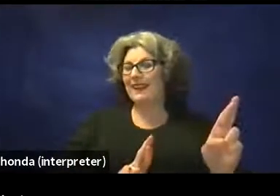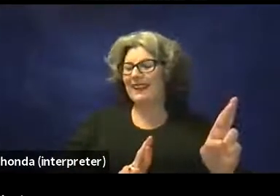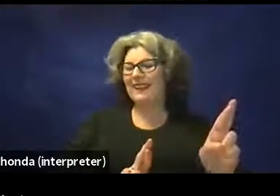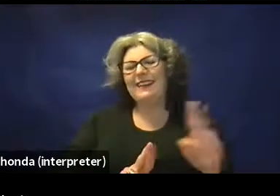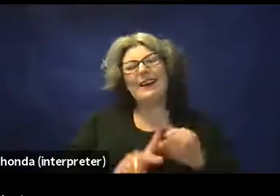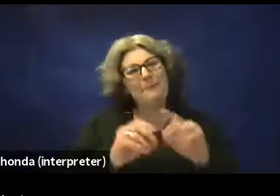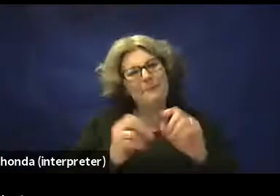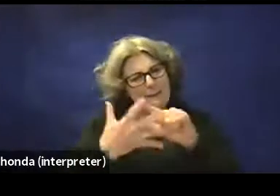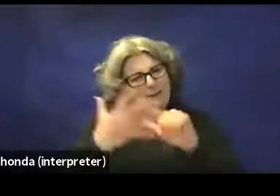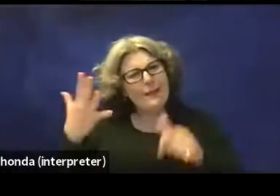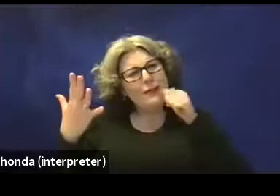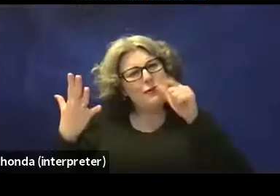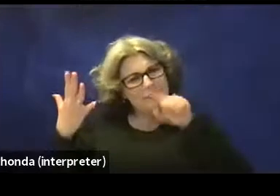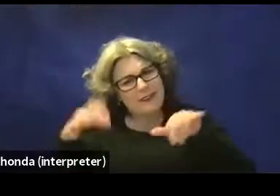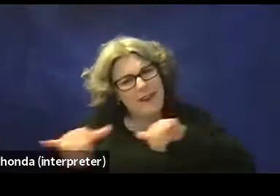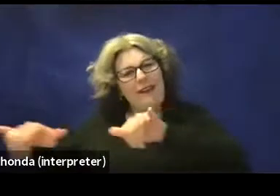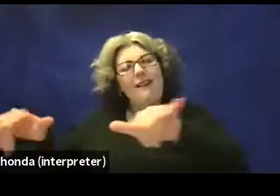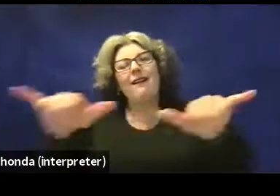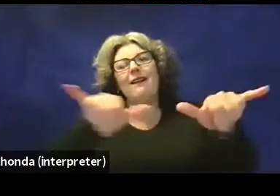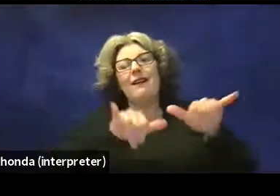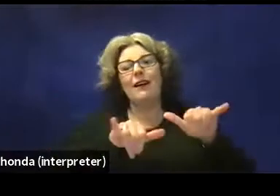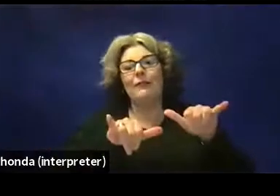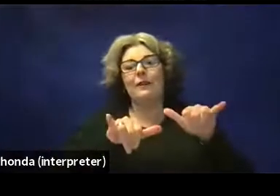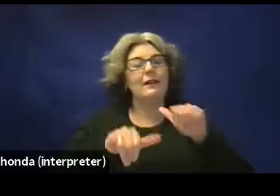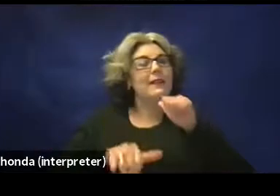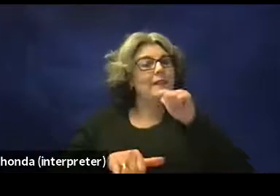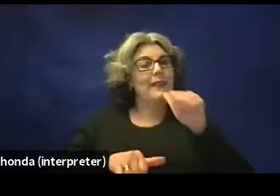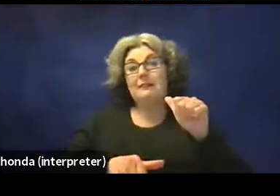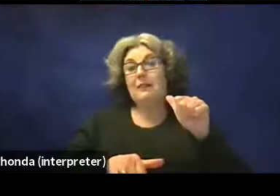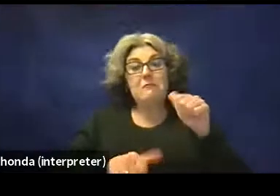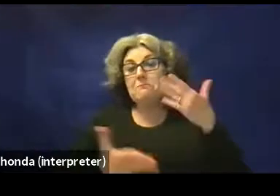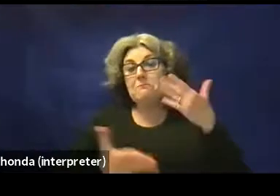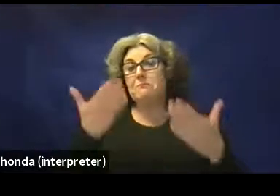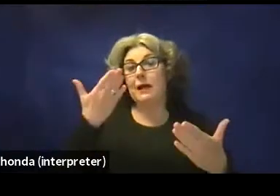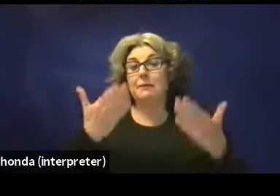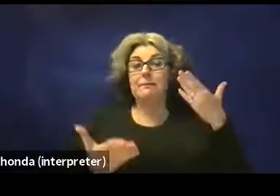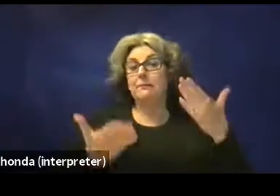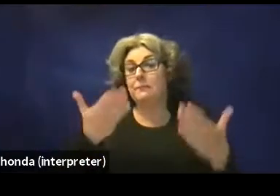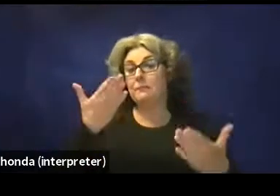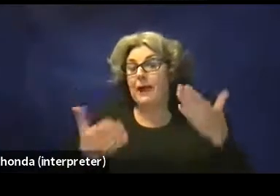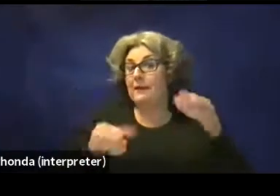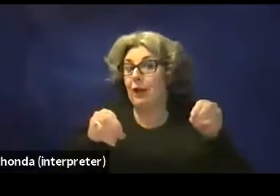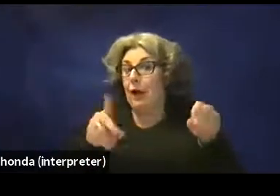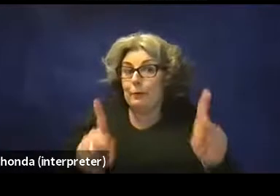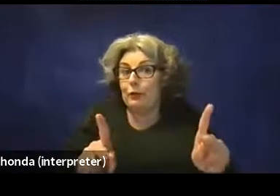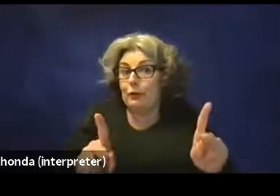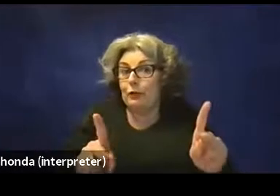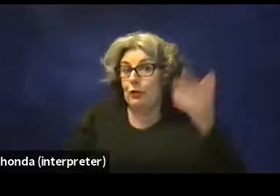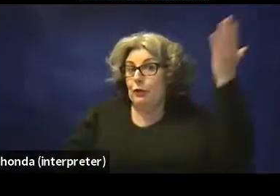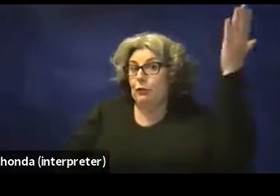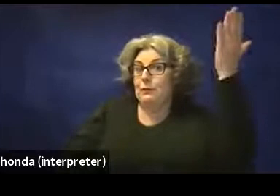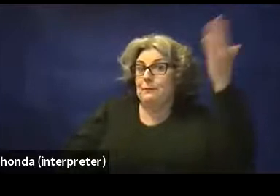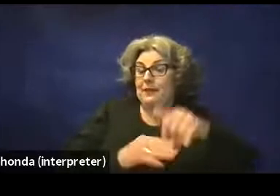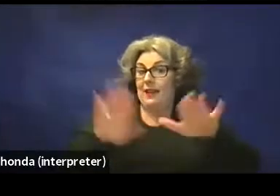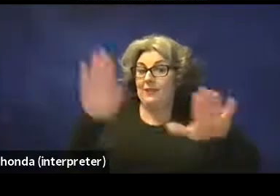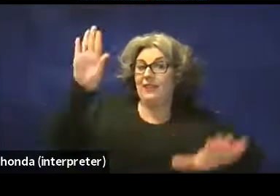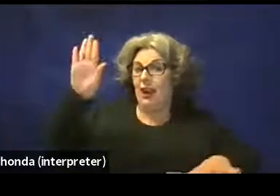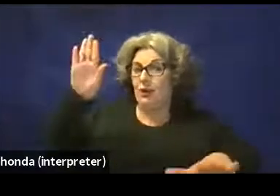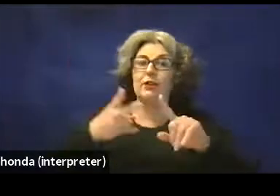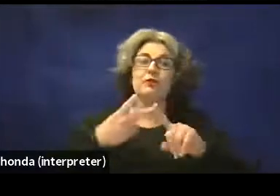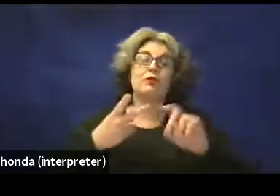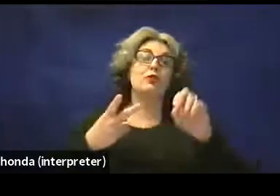so many other girls like that too, that don't maybe have an opportunity to speak at the inauguration or